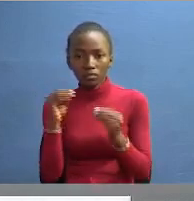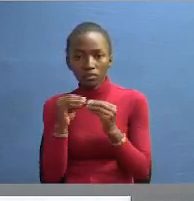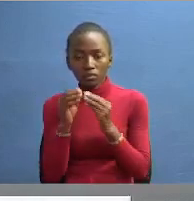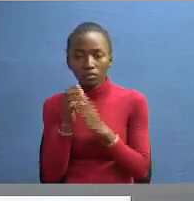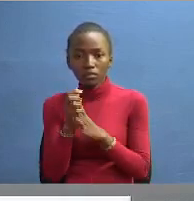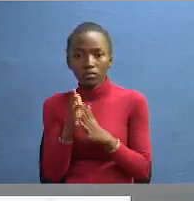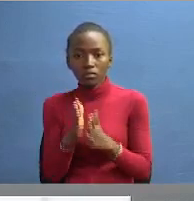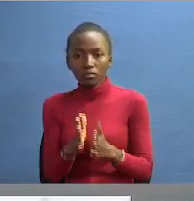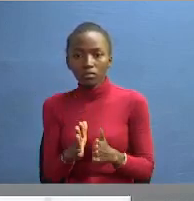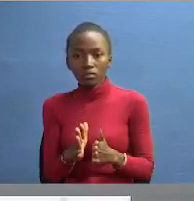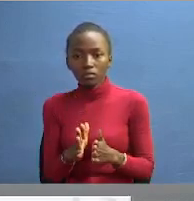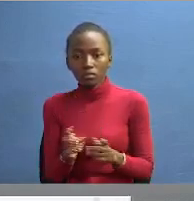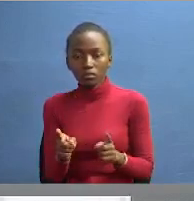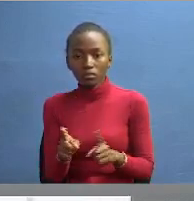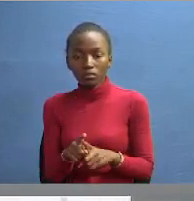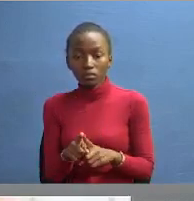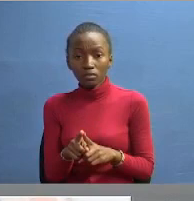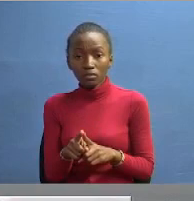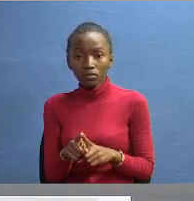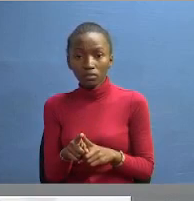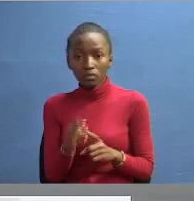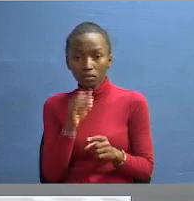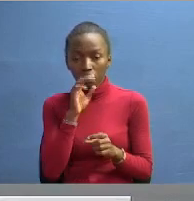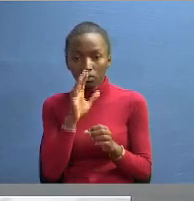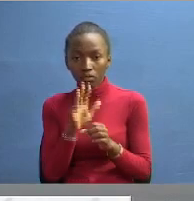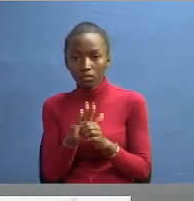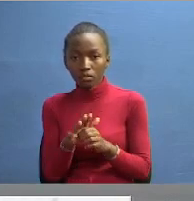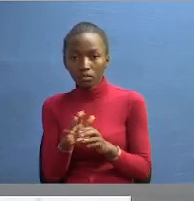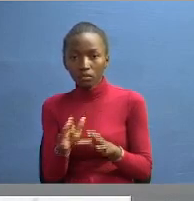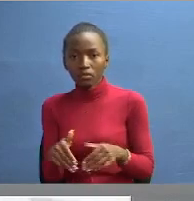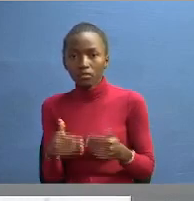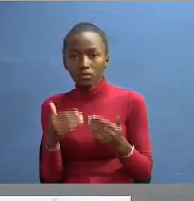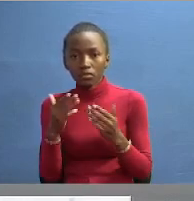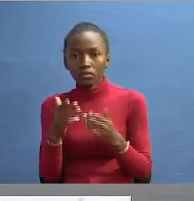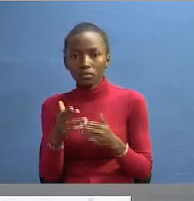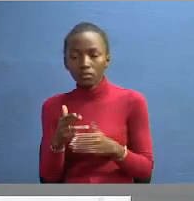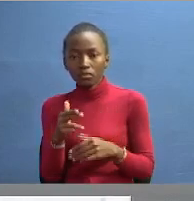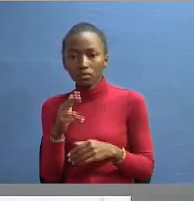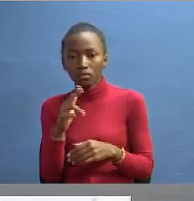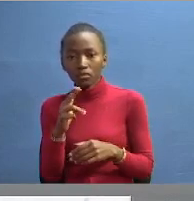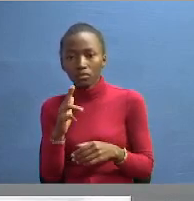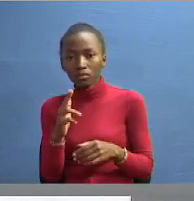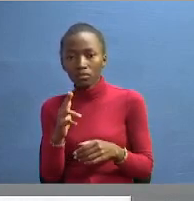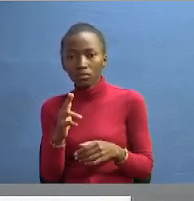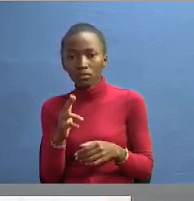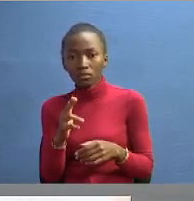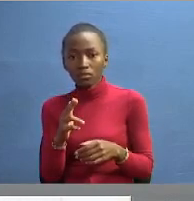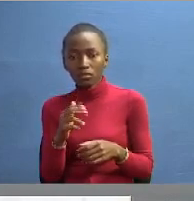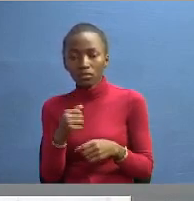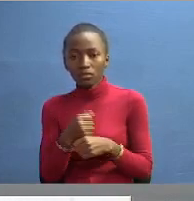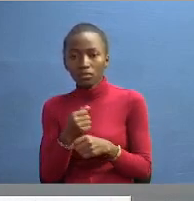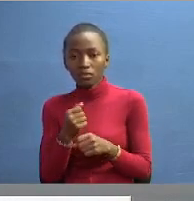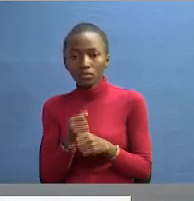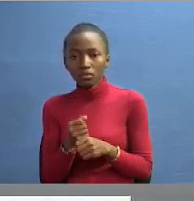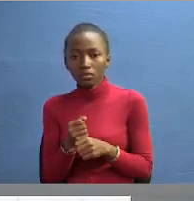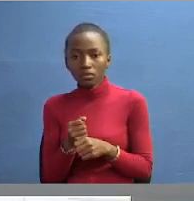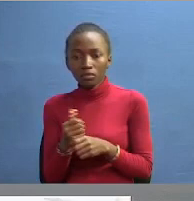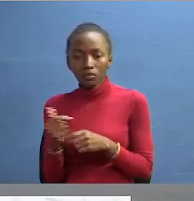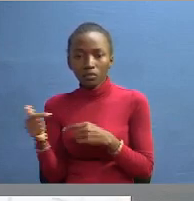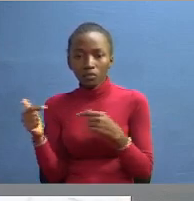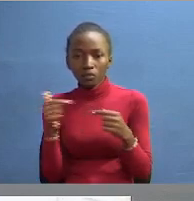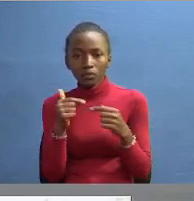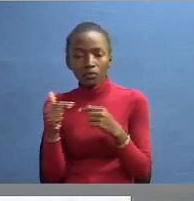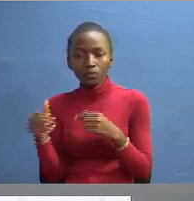to supply them constantly with the firearms to ensure that there is war in that region, and what their interest